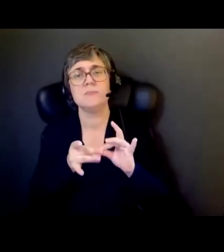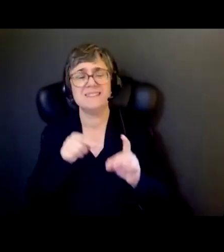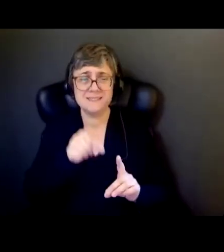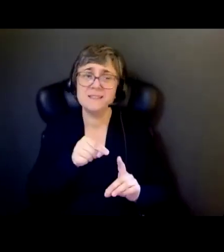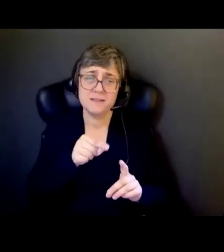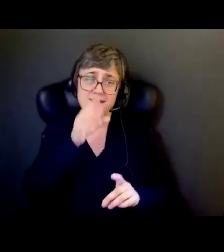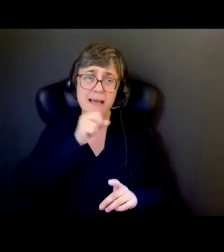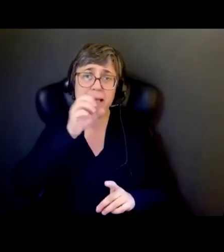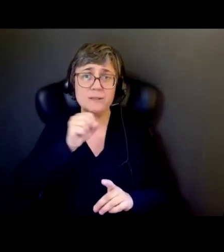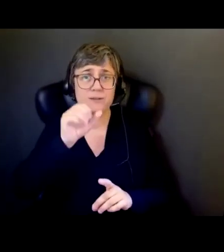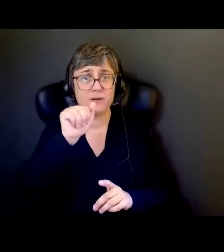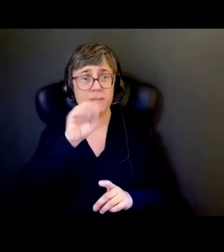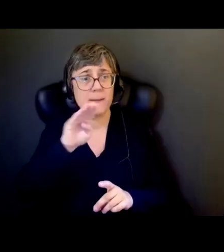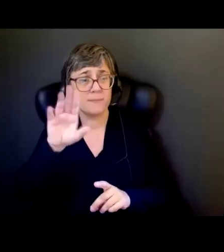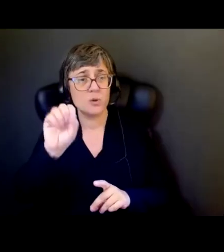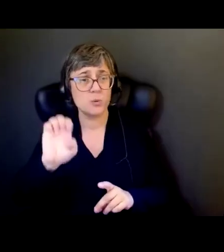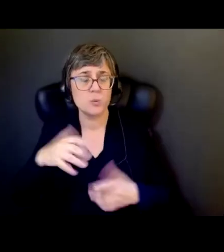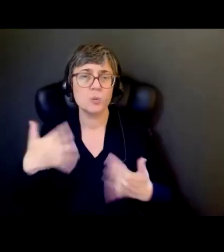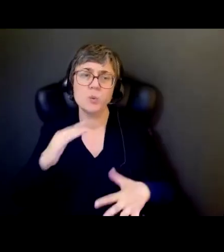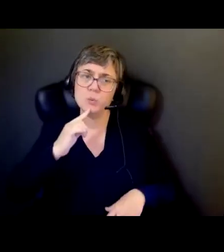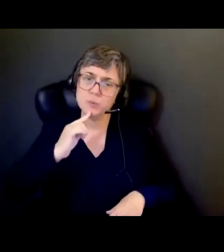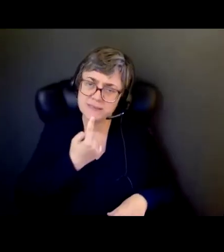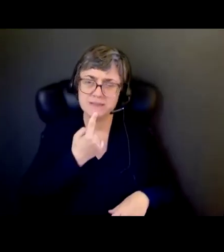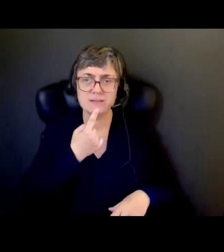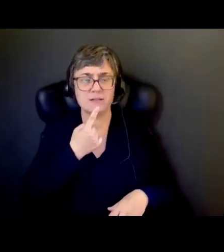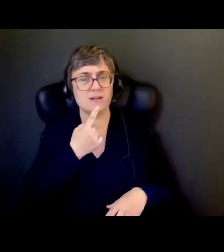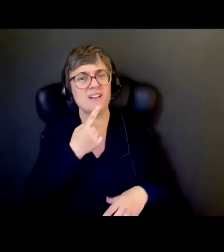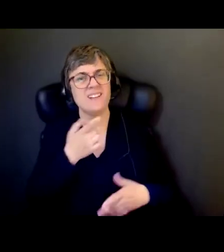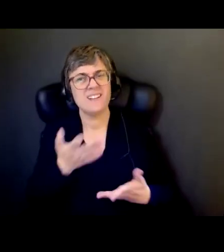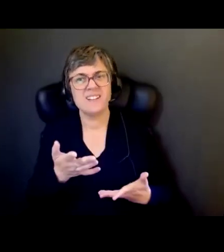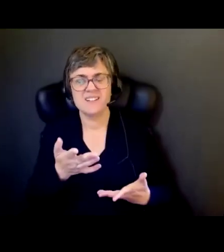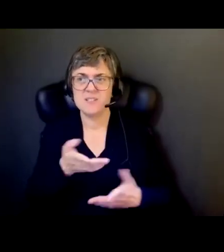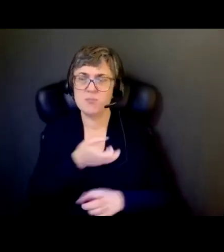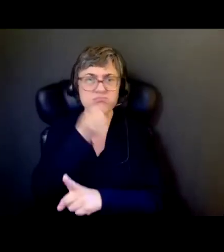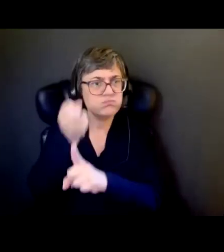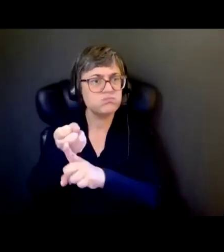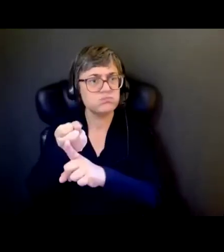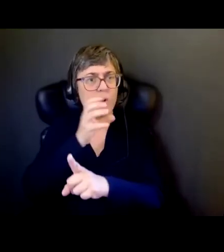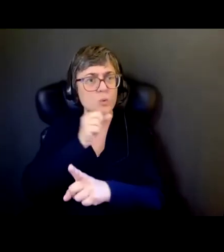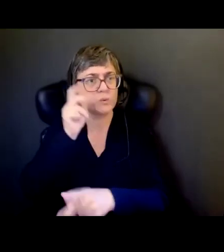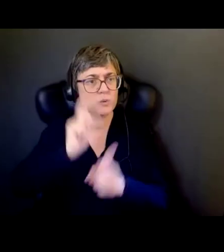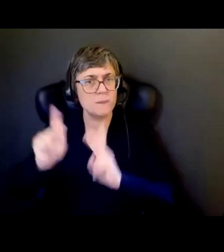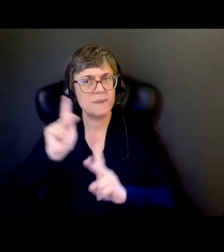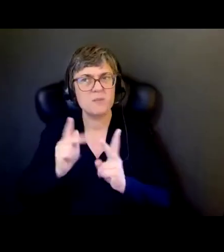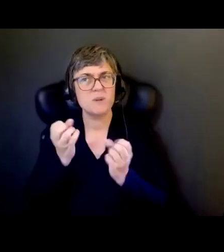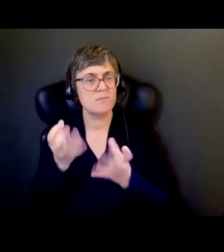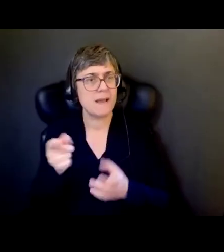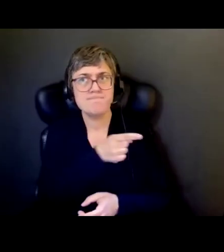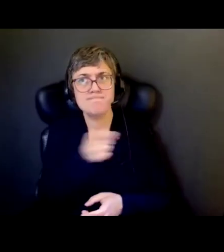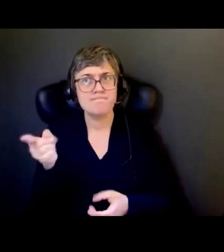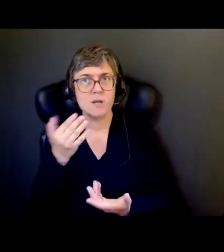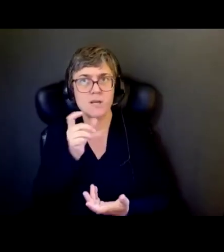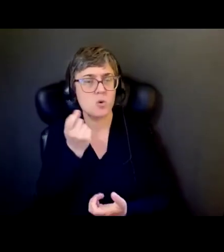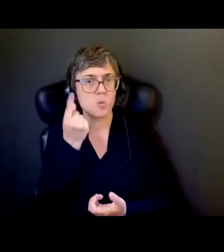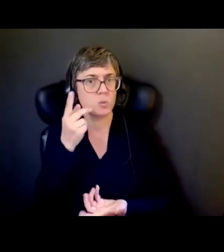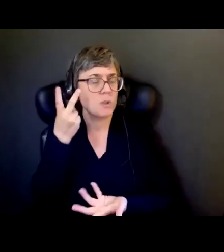Yet, when it affects older people, it's insufficiently understood and very often overlooked. It can take place for older people in